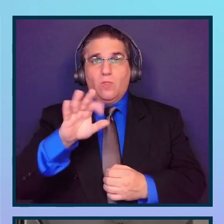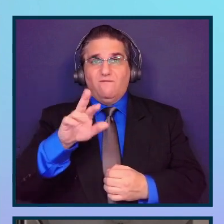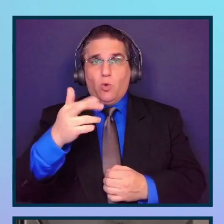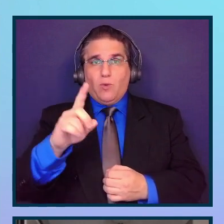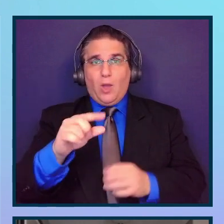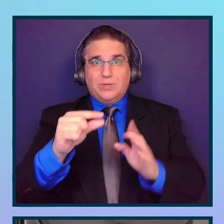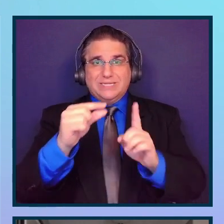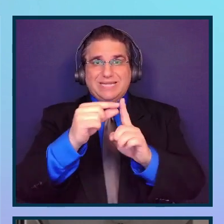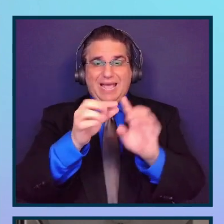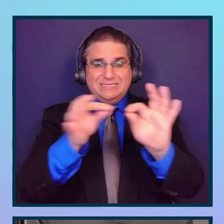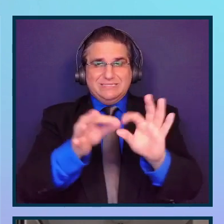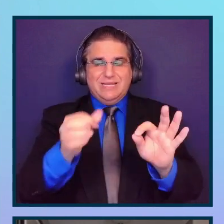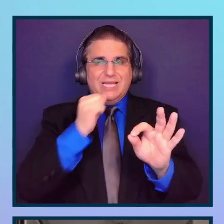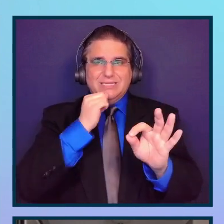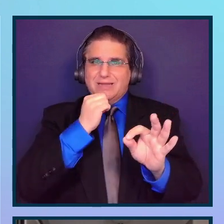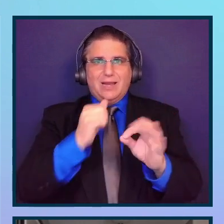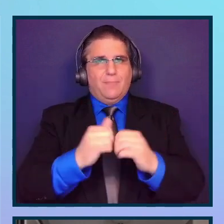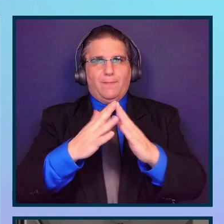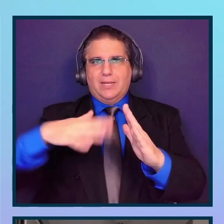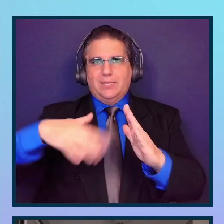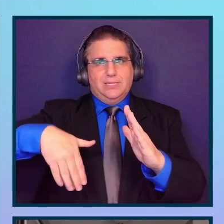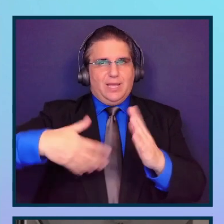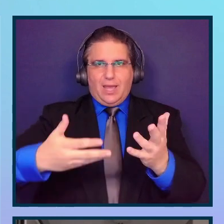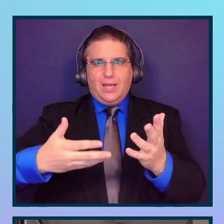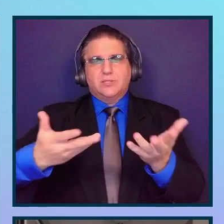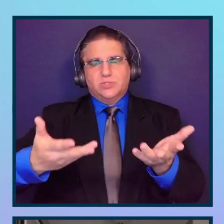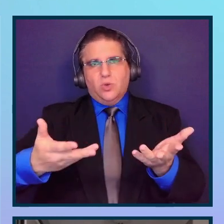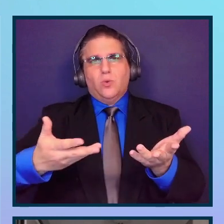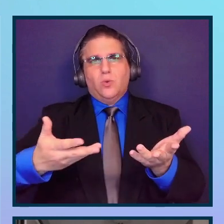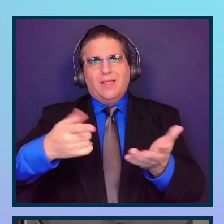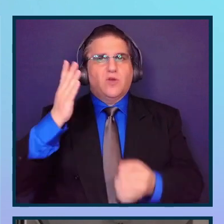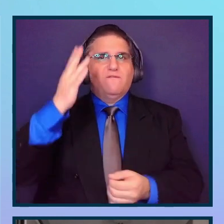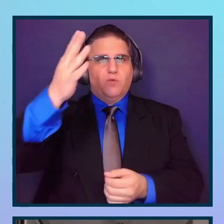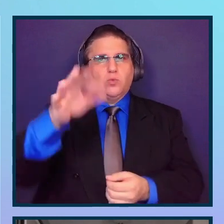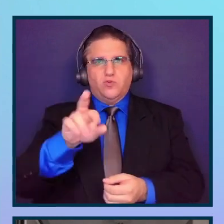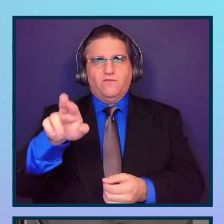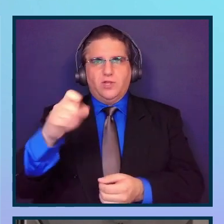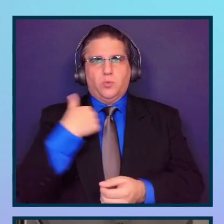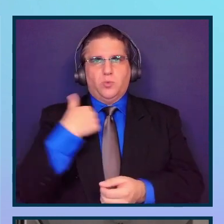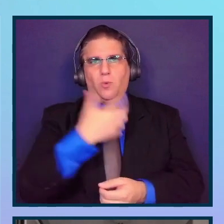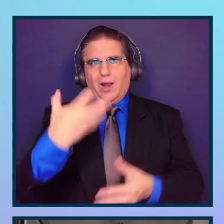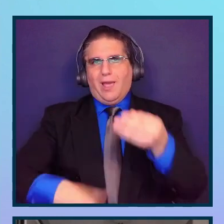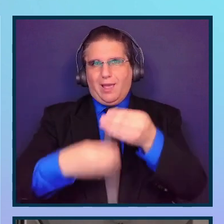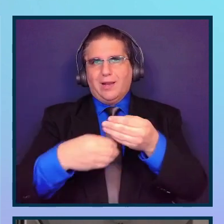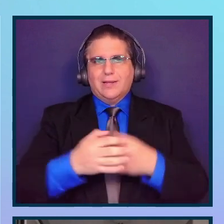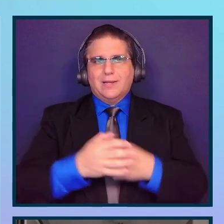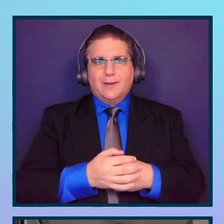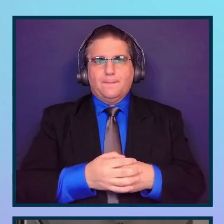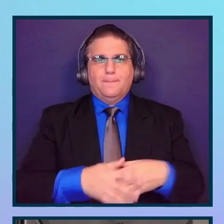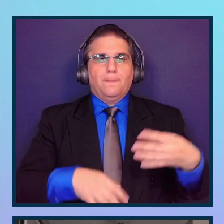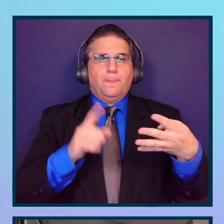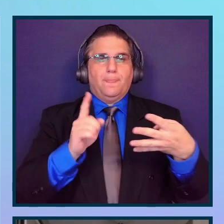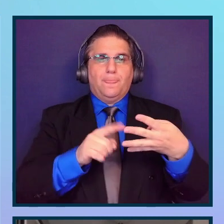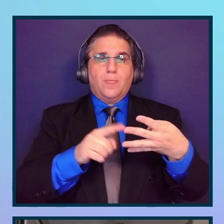is not yet implemented, and that is a future feature that we would like to add. We